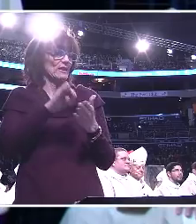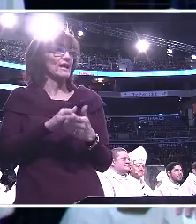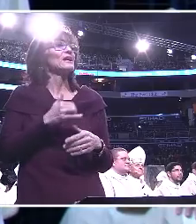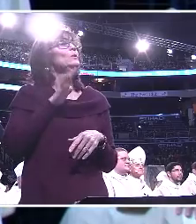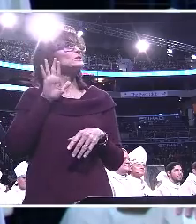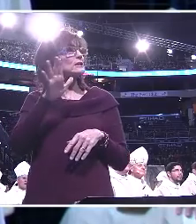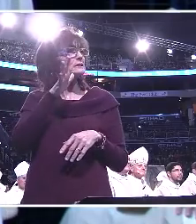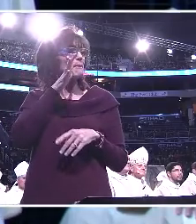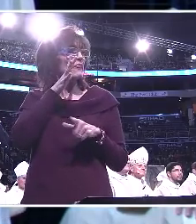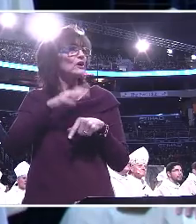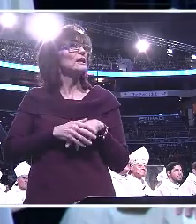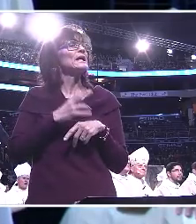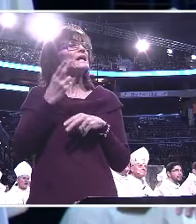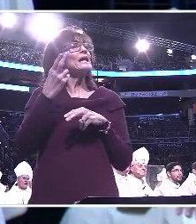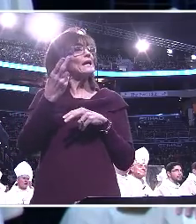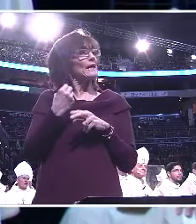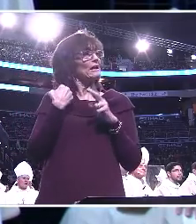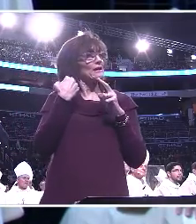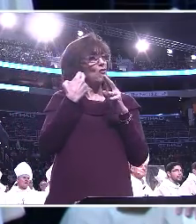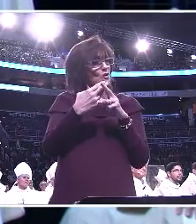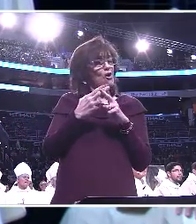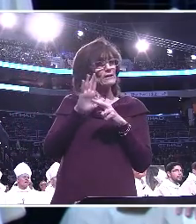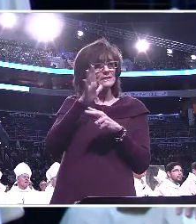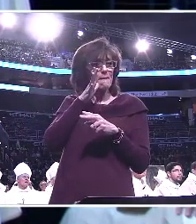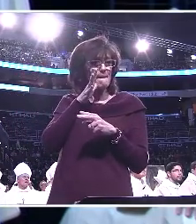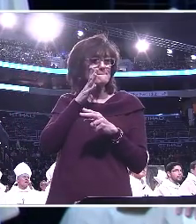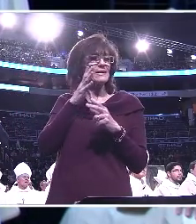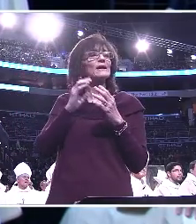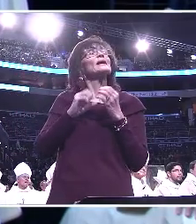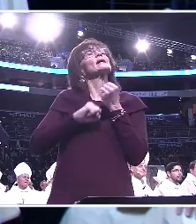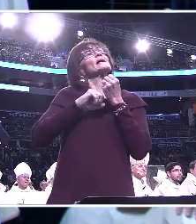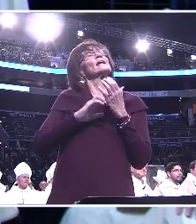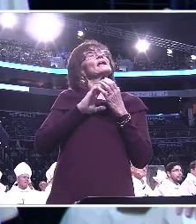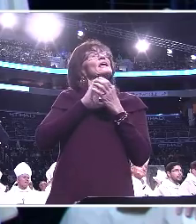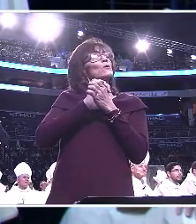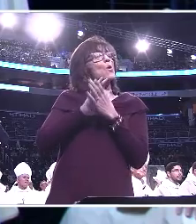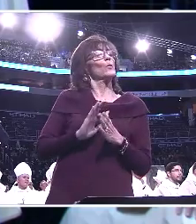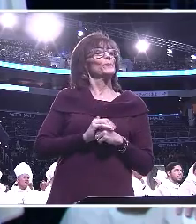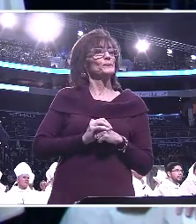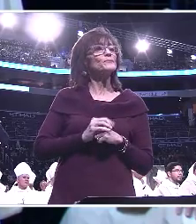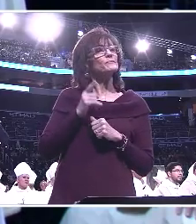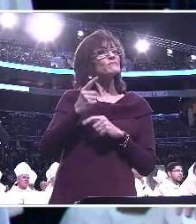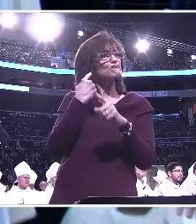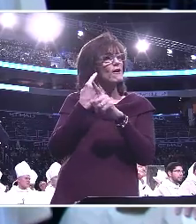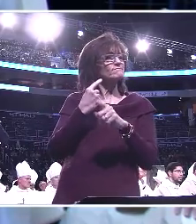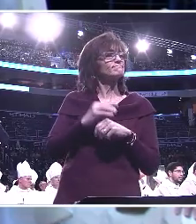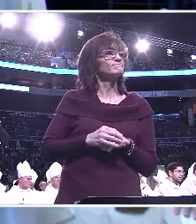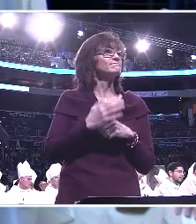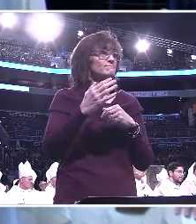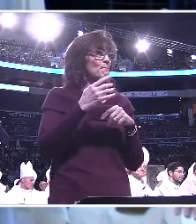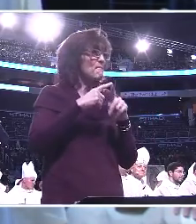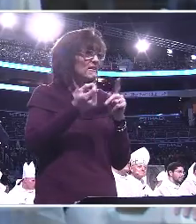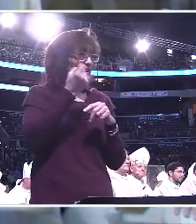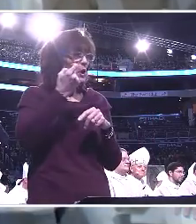And he called her a hero. And he's right. She's a hero. And in a way, though, we all need to be